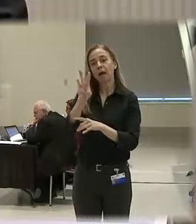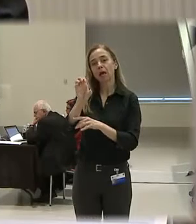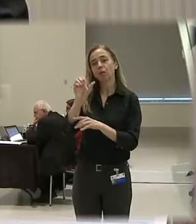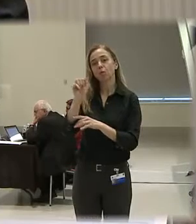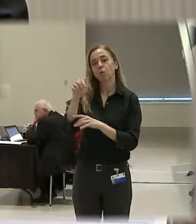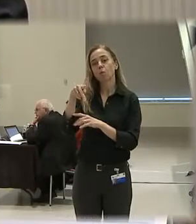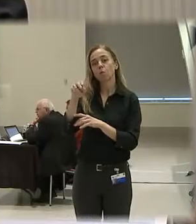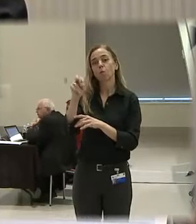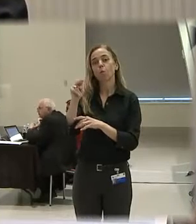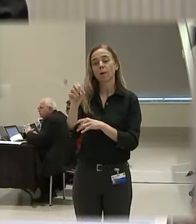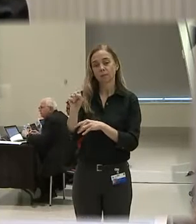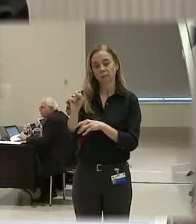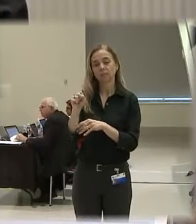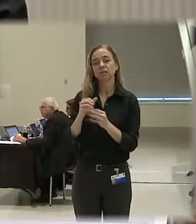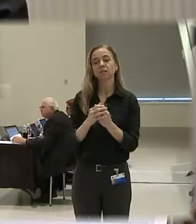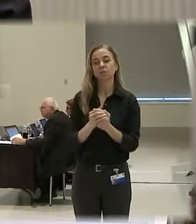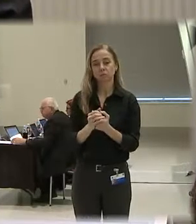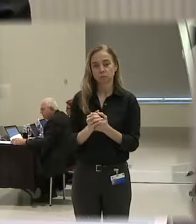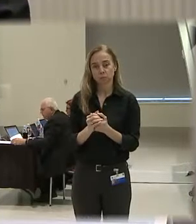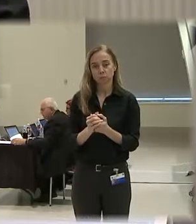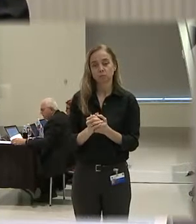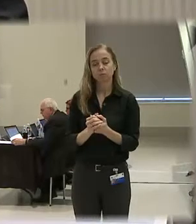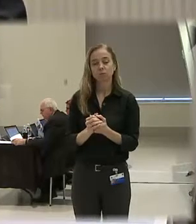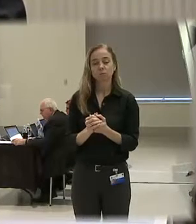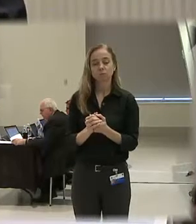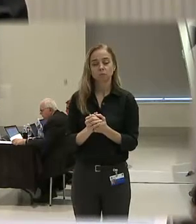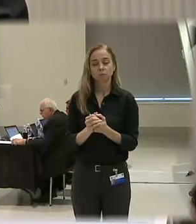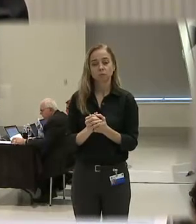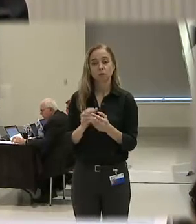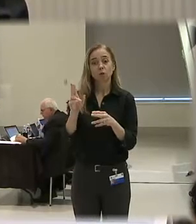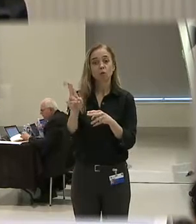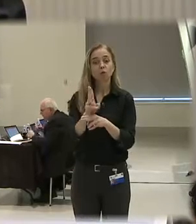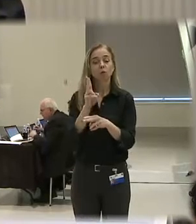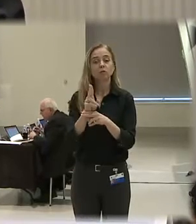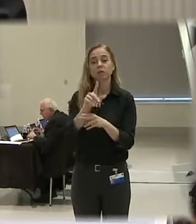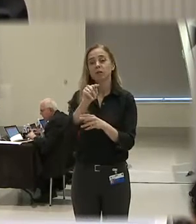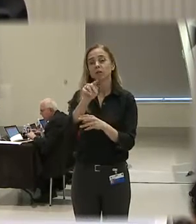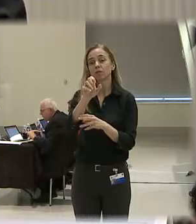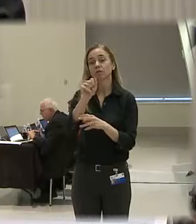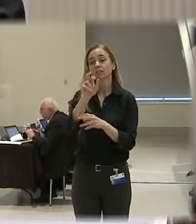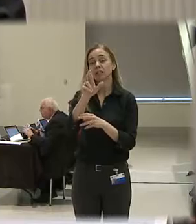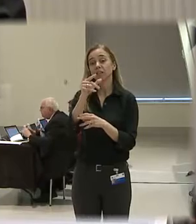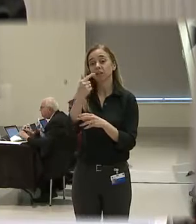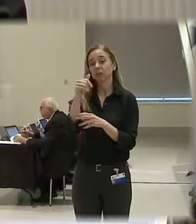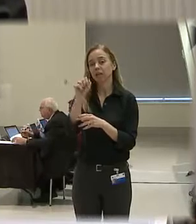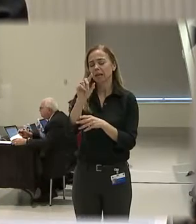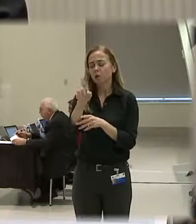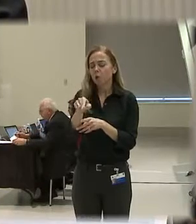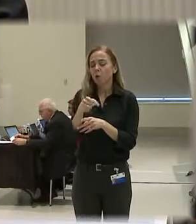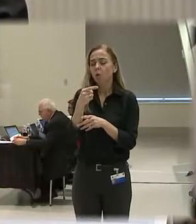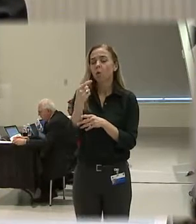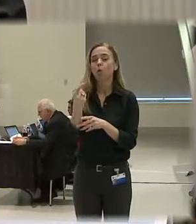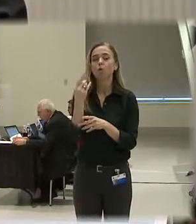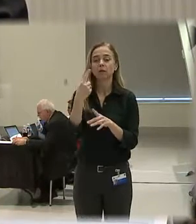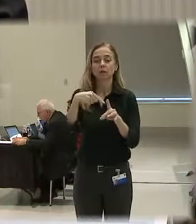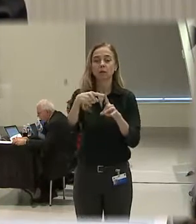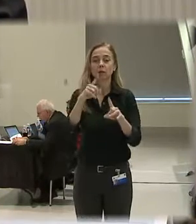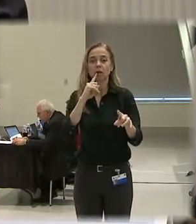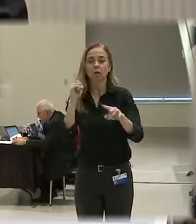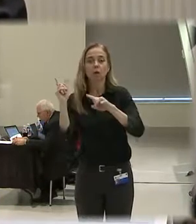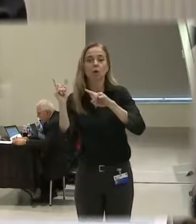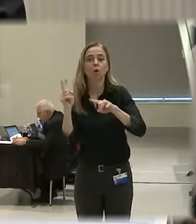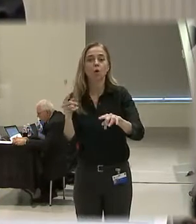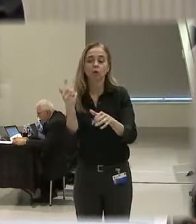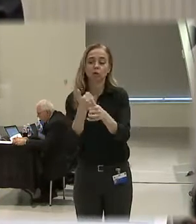for use in crowd control situations, and the use of tear gas can only be deployed when ordered at the